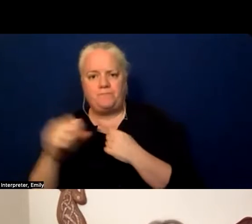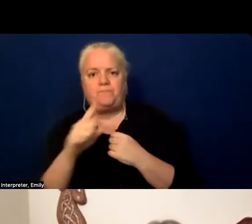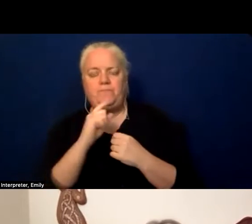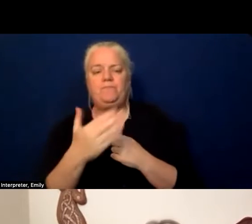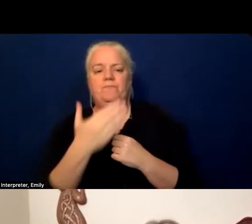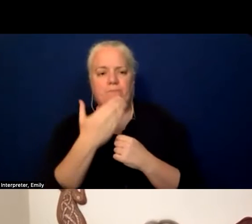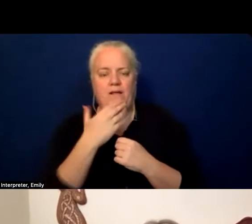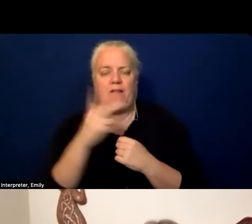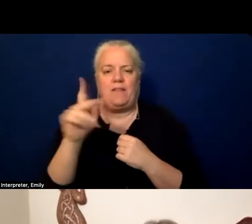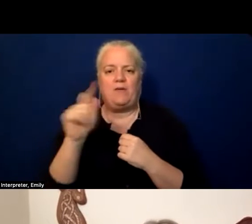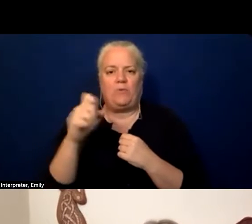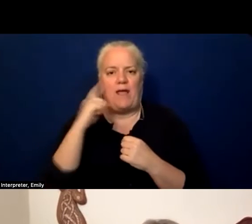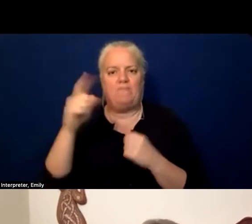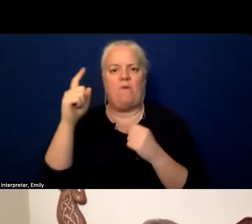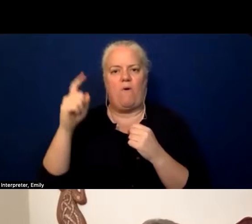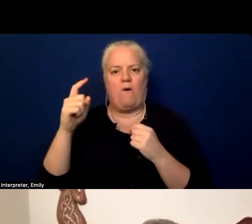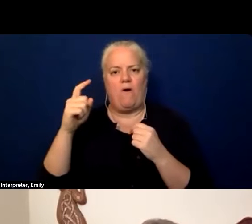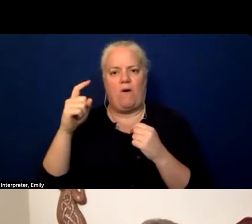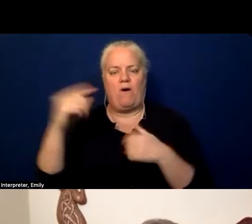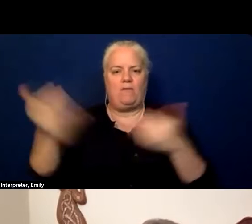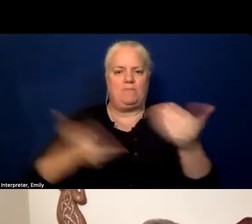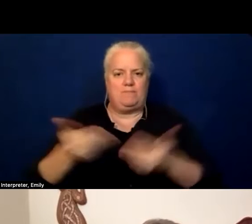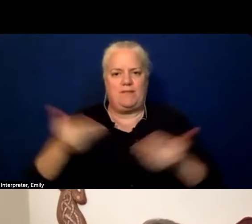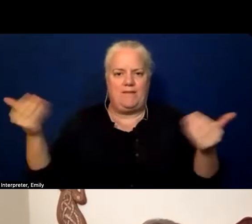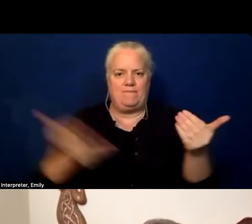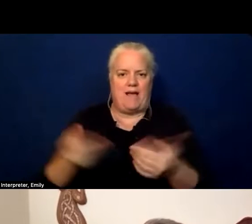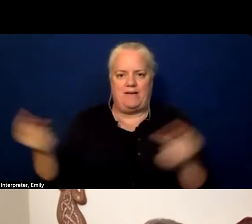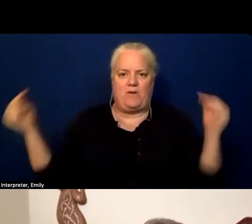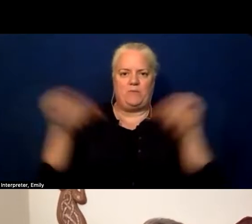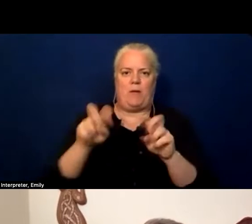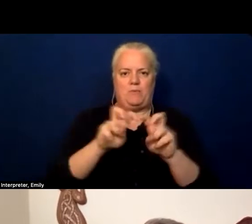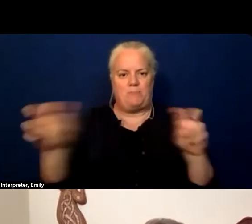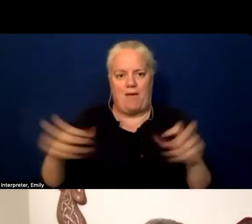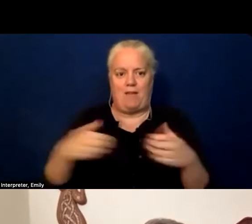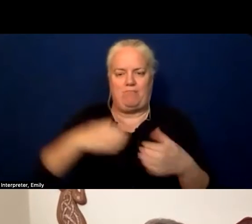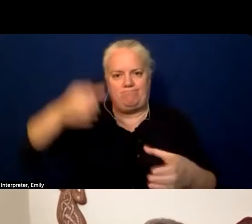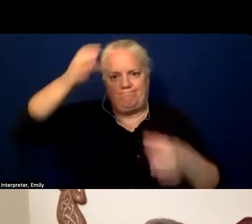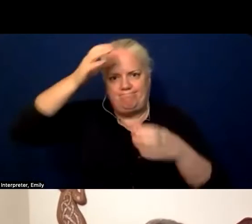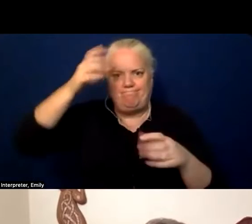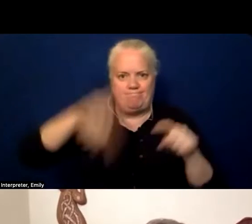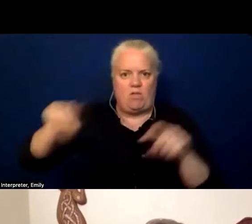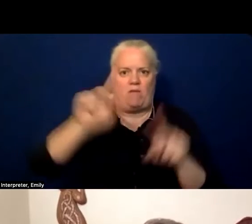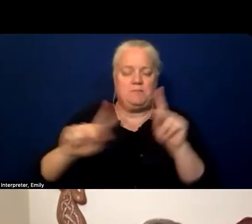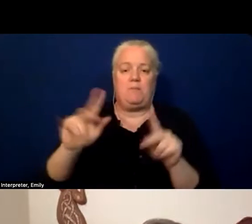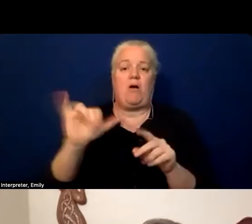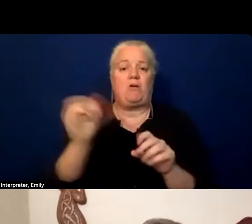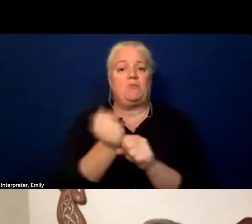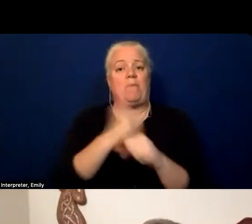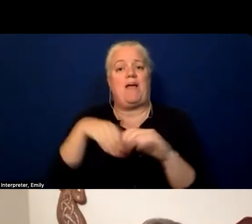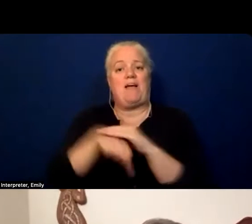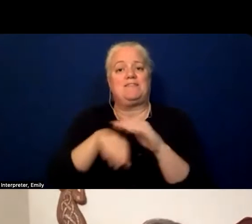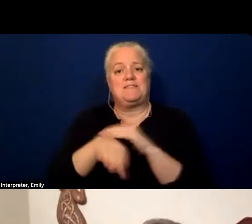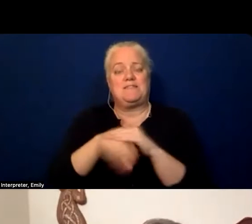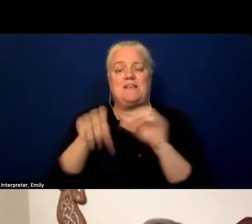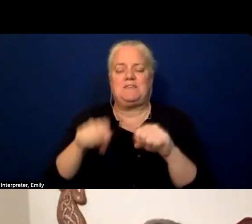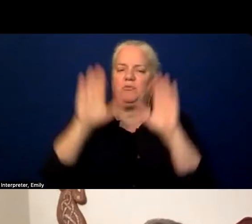together and all of this copious amount of wisdom and knowledge and making it accessible. That's an incredible talent. We appreciate